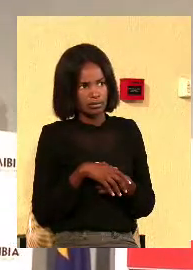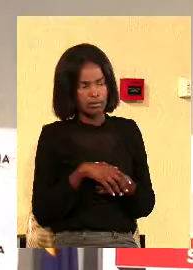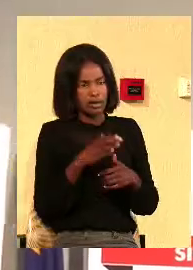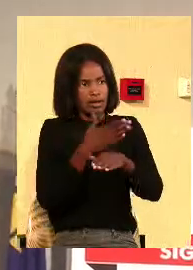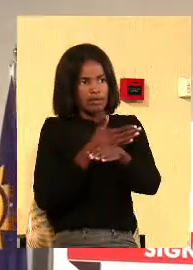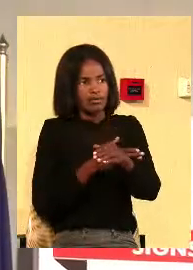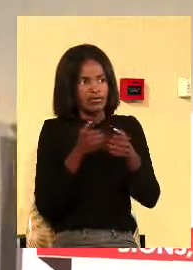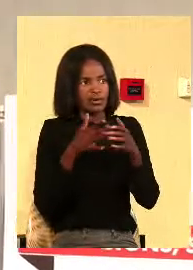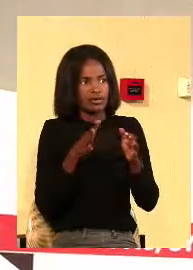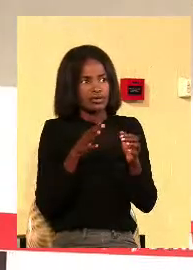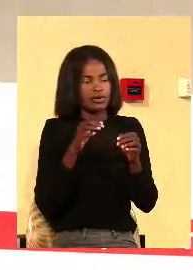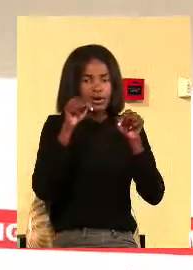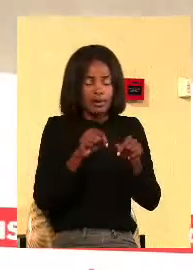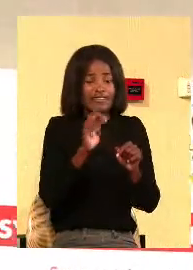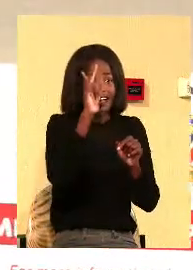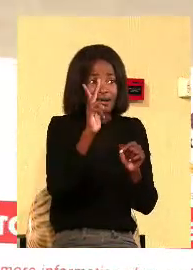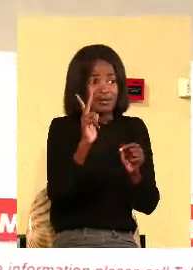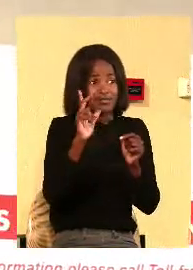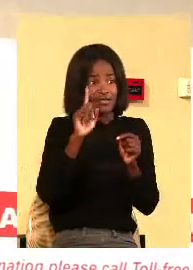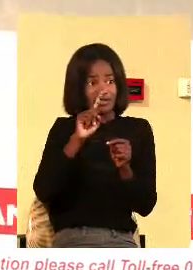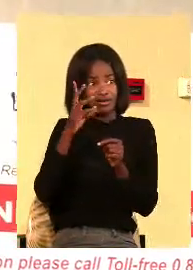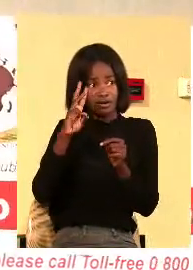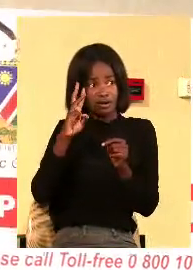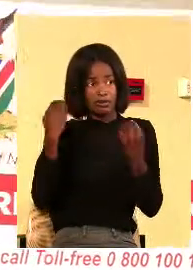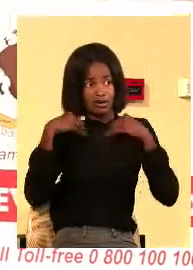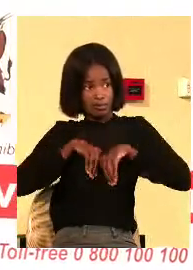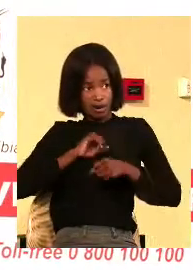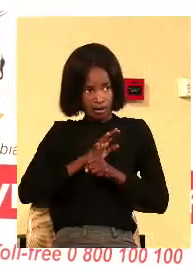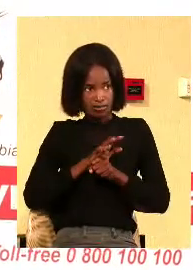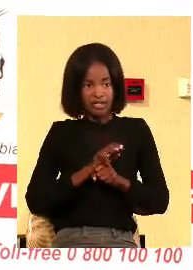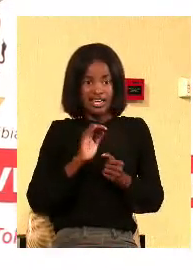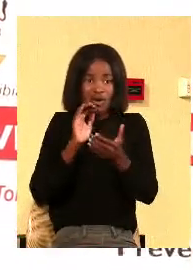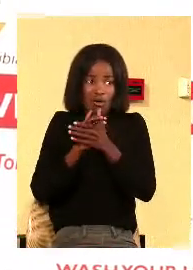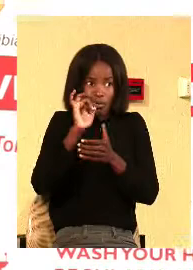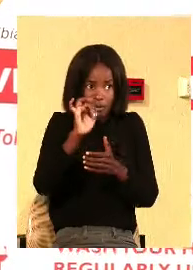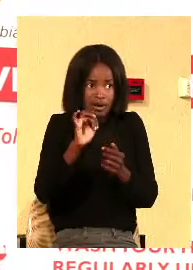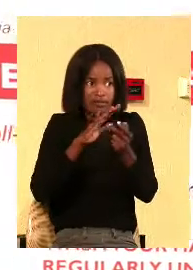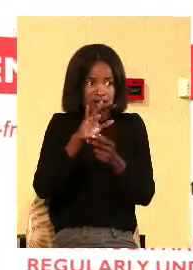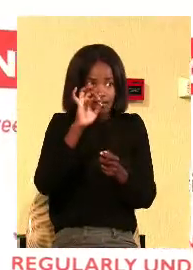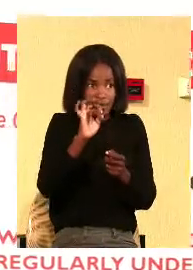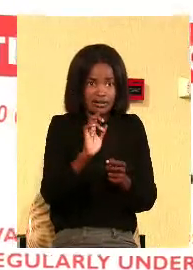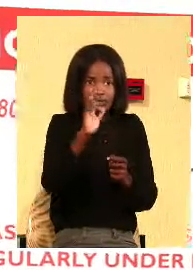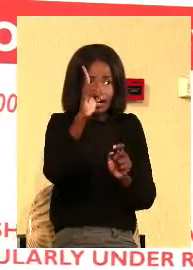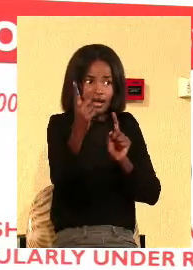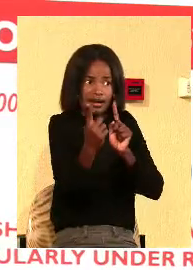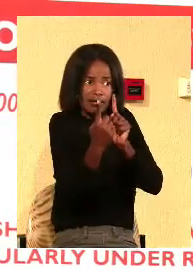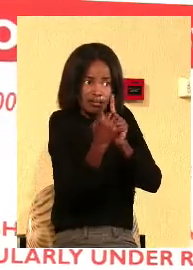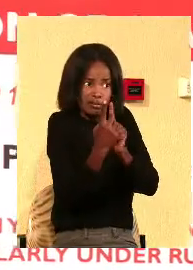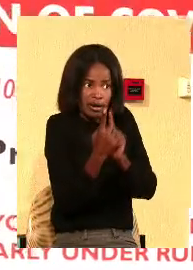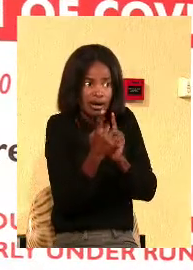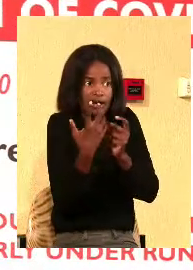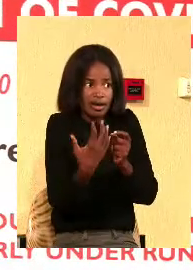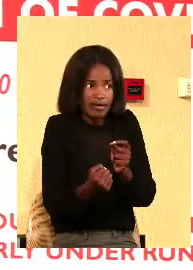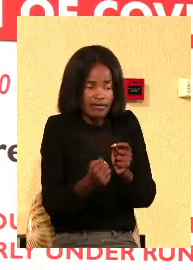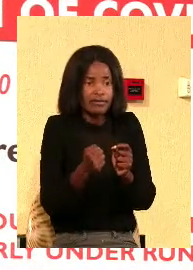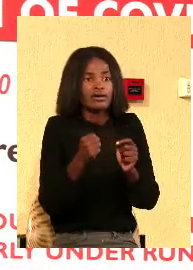we started the active surveillance. This is part of the strategy to check if community transmission is